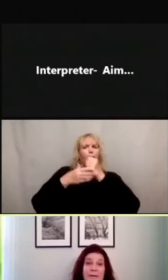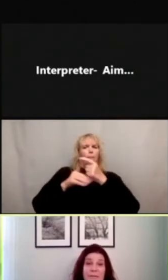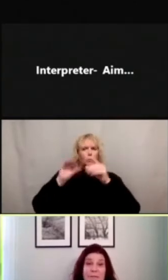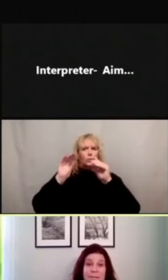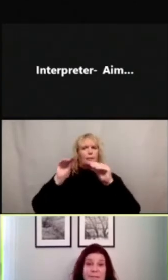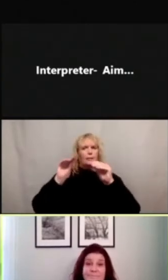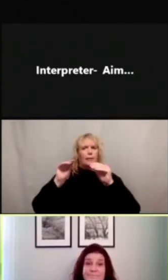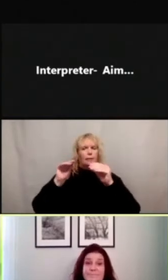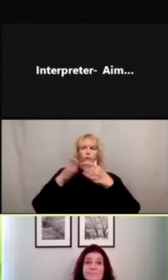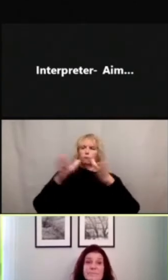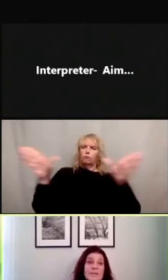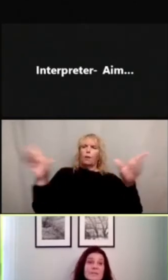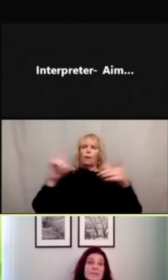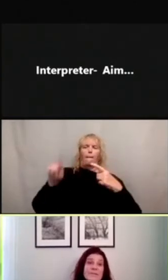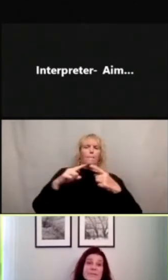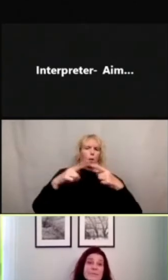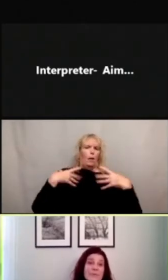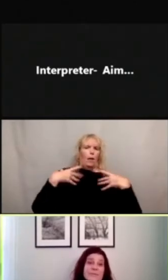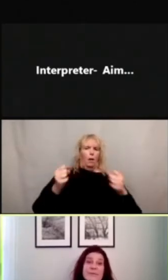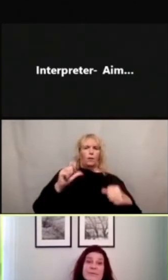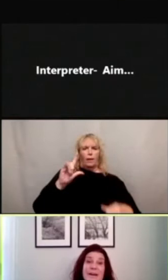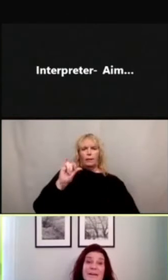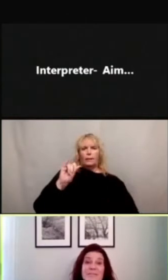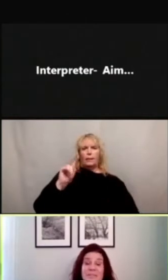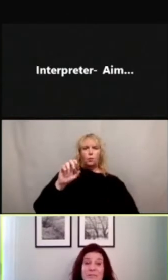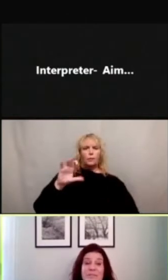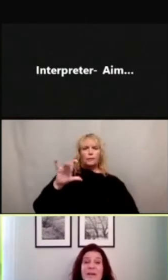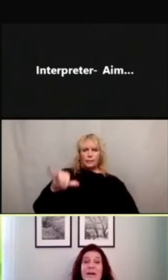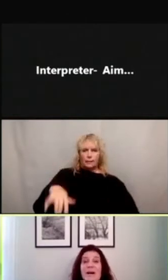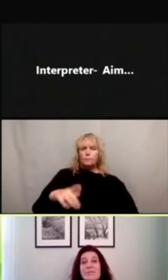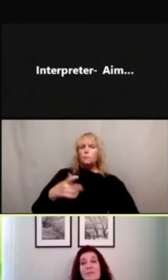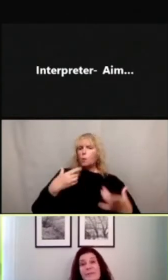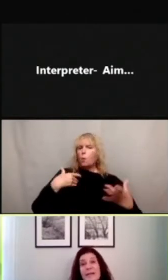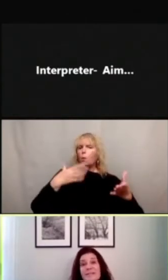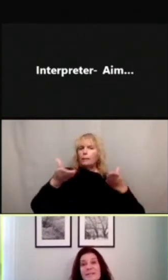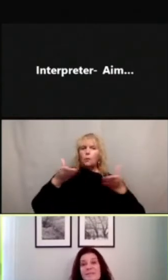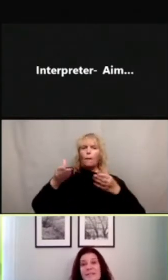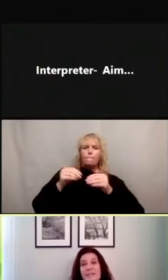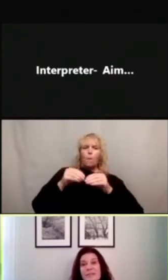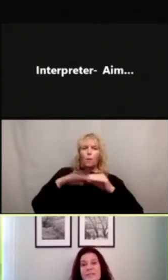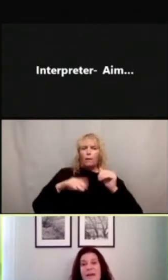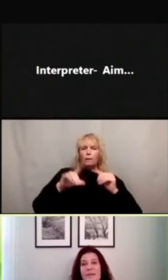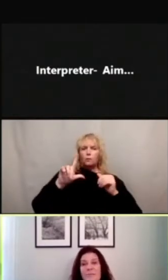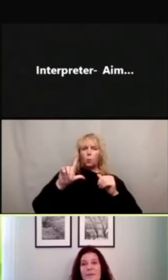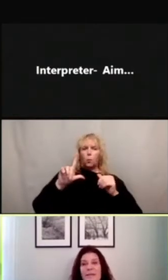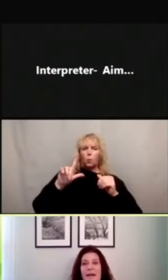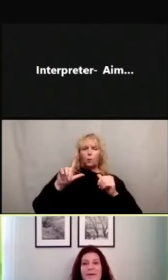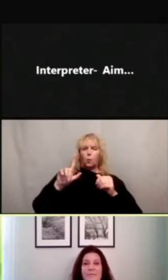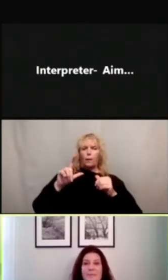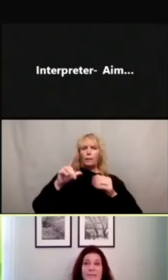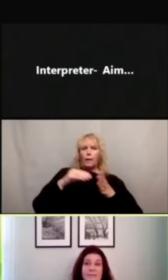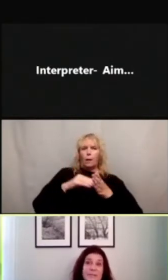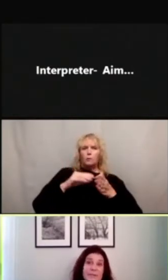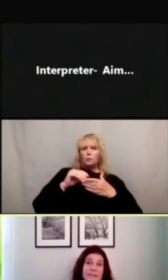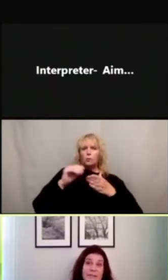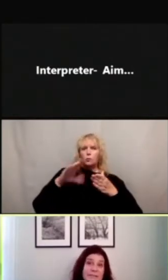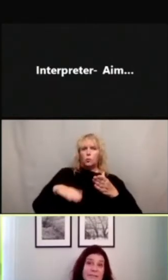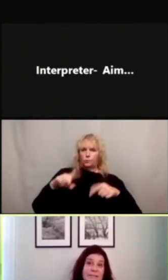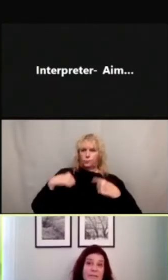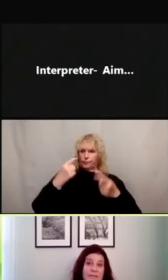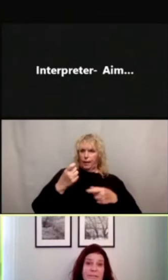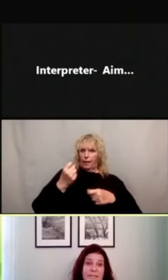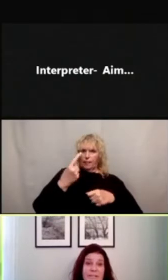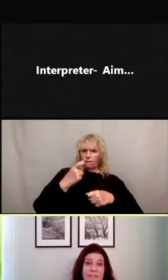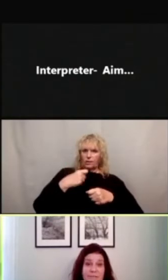communities about health literacy. So we've served more than 21,000 students during the last 11 years that we have been